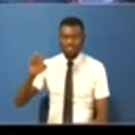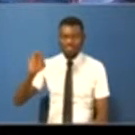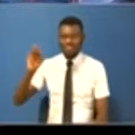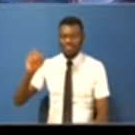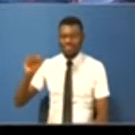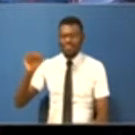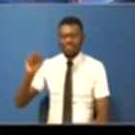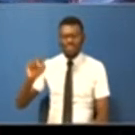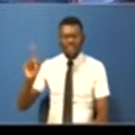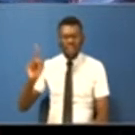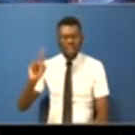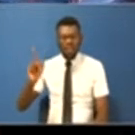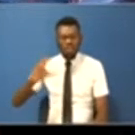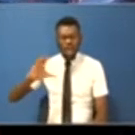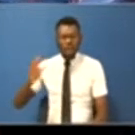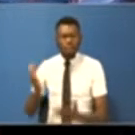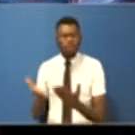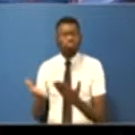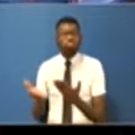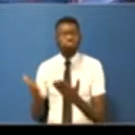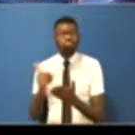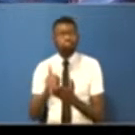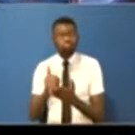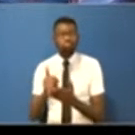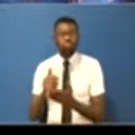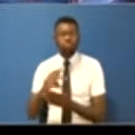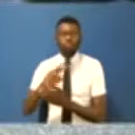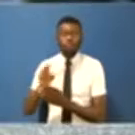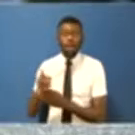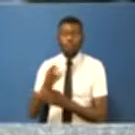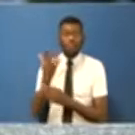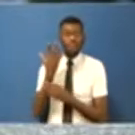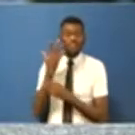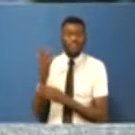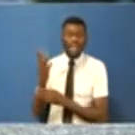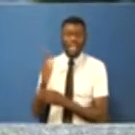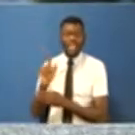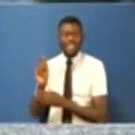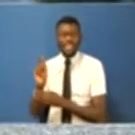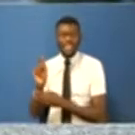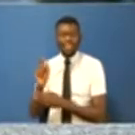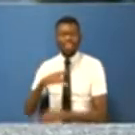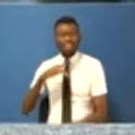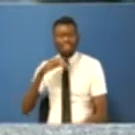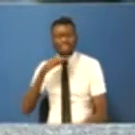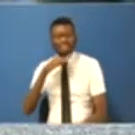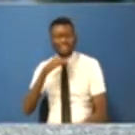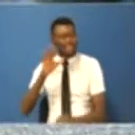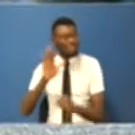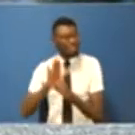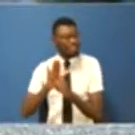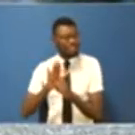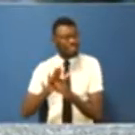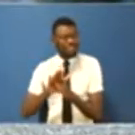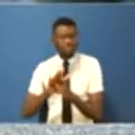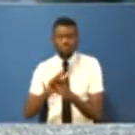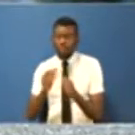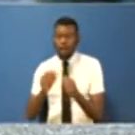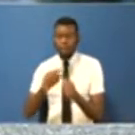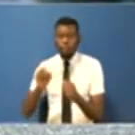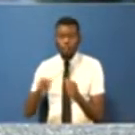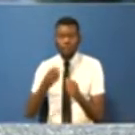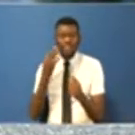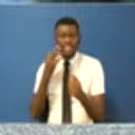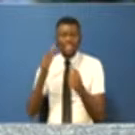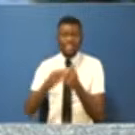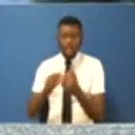nairobi county generates about 2 500 tons of garbage in a day out of this only 1800 is collected and